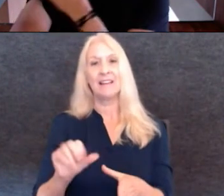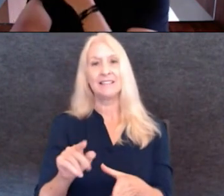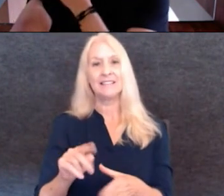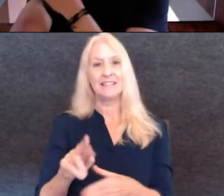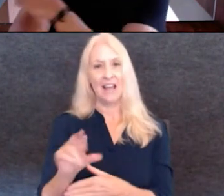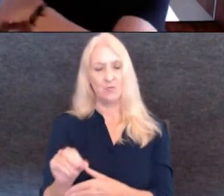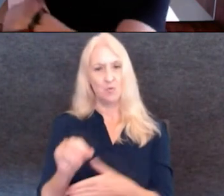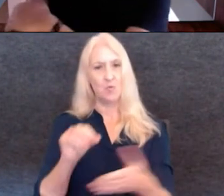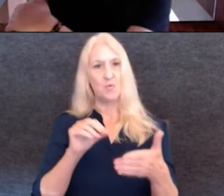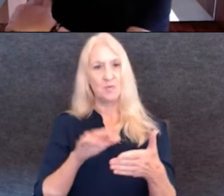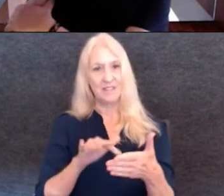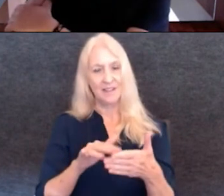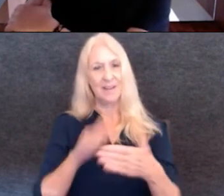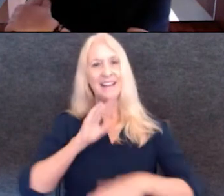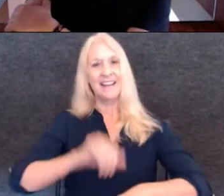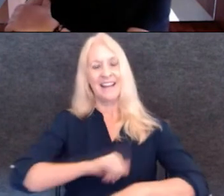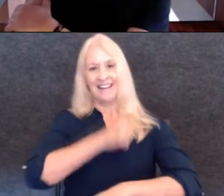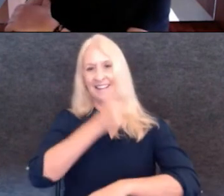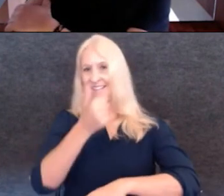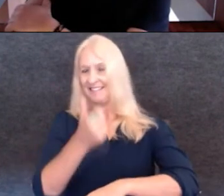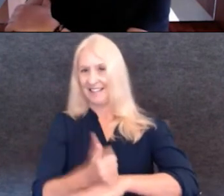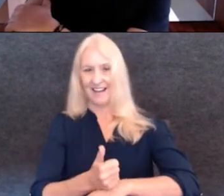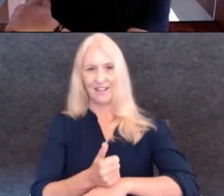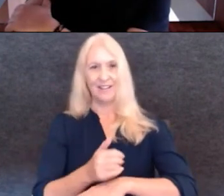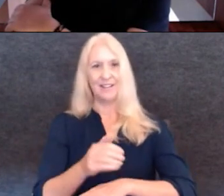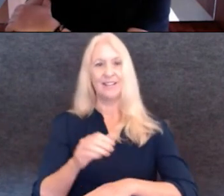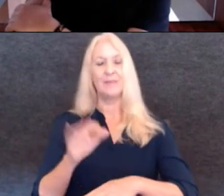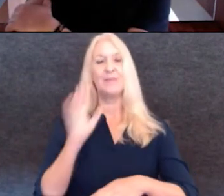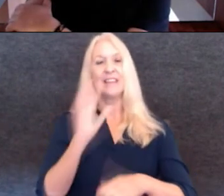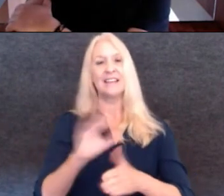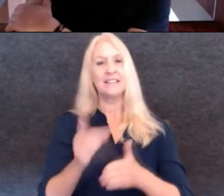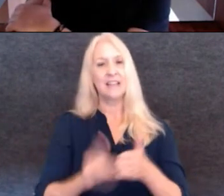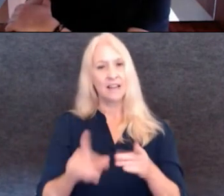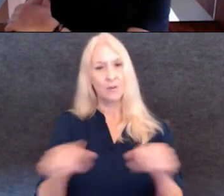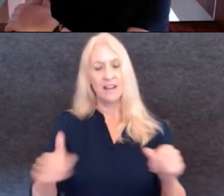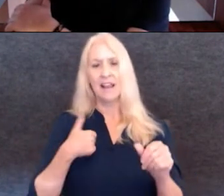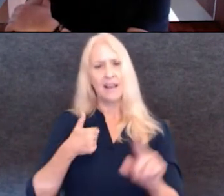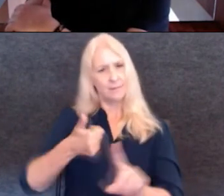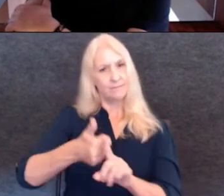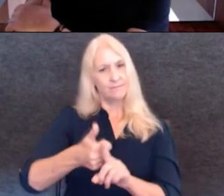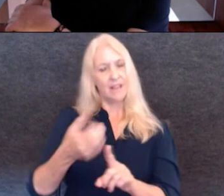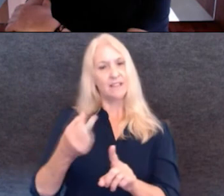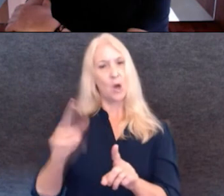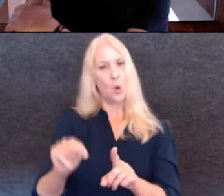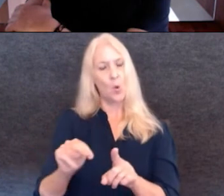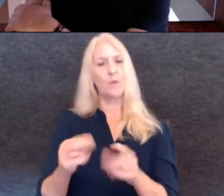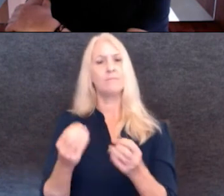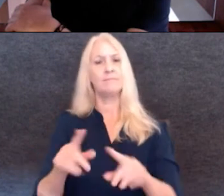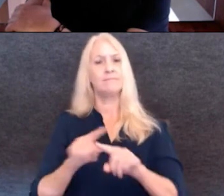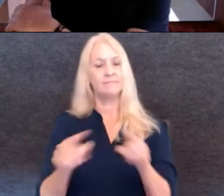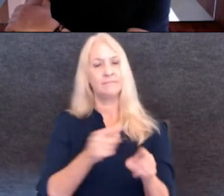created the industrial design degree. I love that. That was in 2003. He's had his own multidisciplinary firm